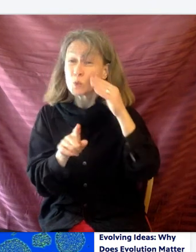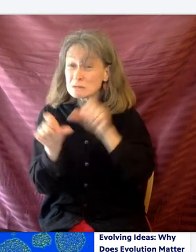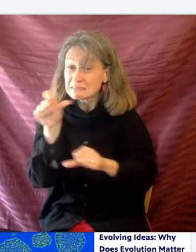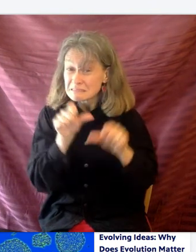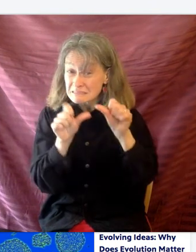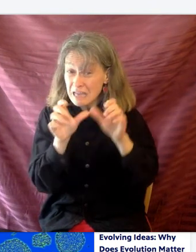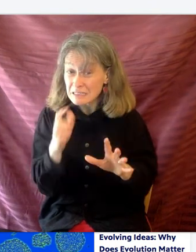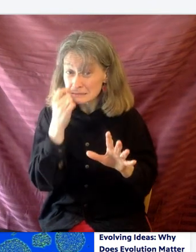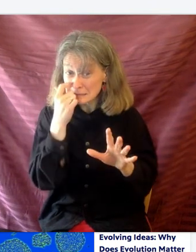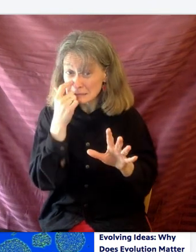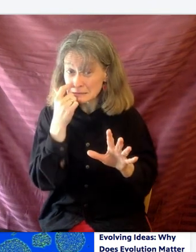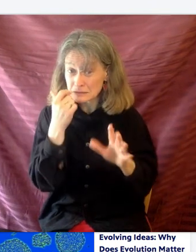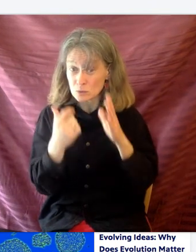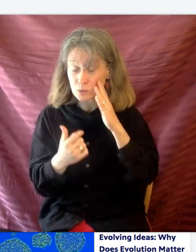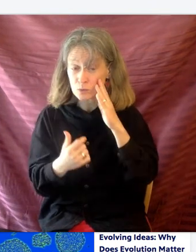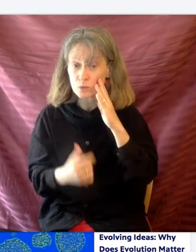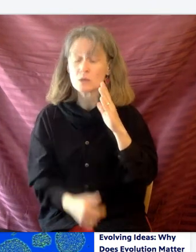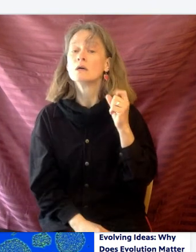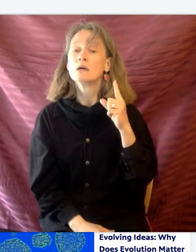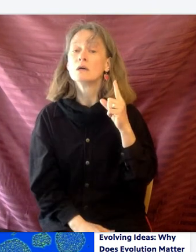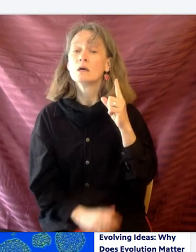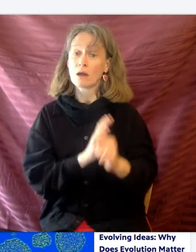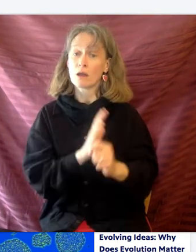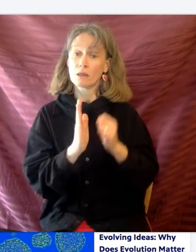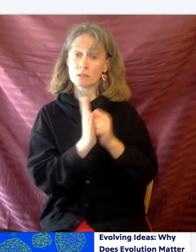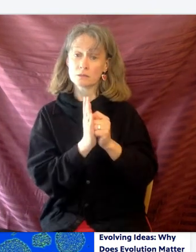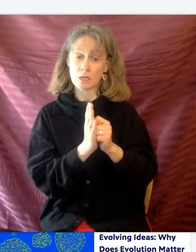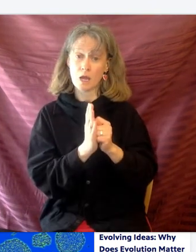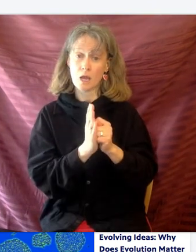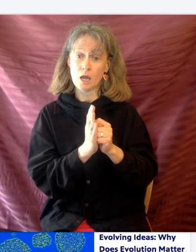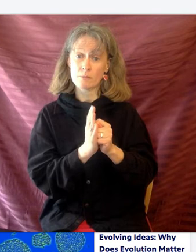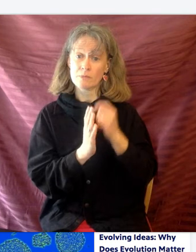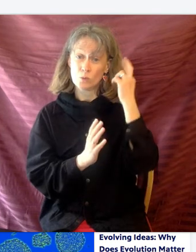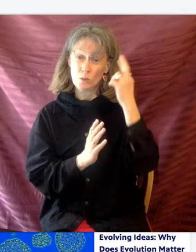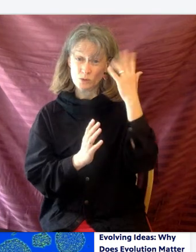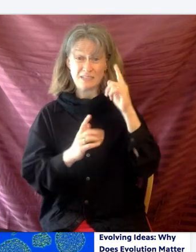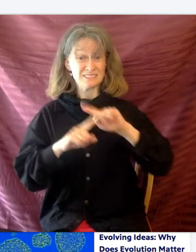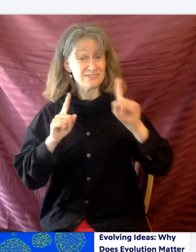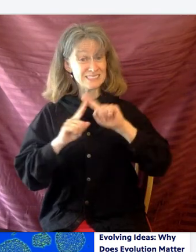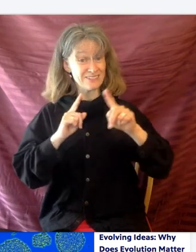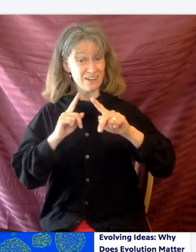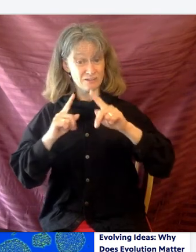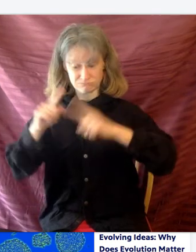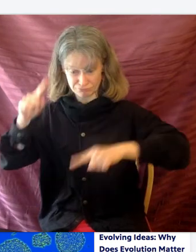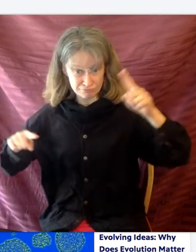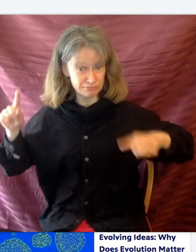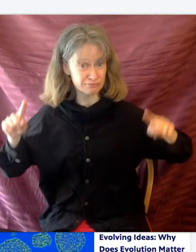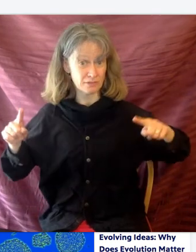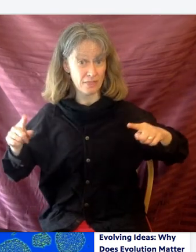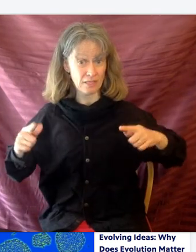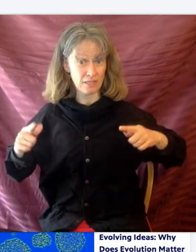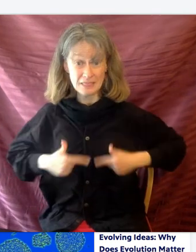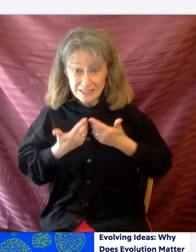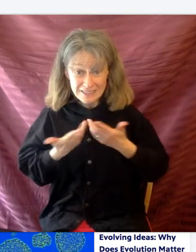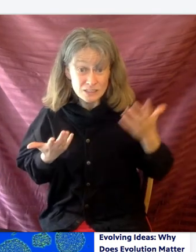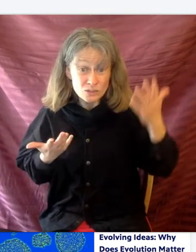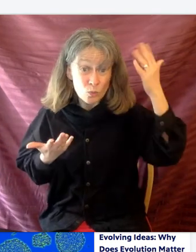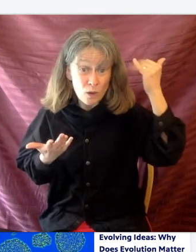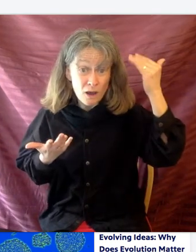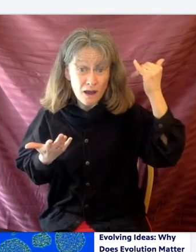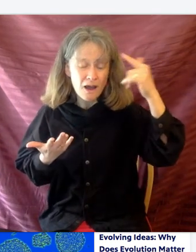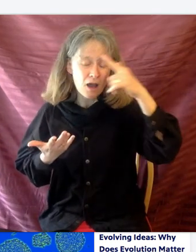In Darwin's time, the prevailing explanation for the great diversity of life was a literal interpretation of the Earth's